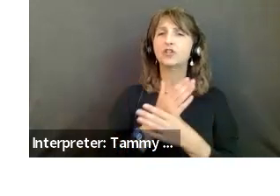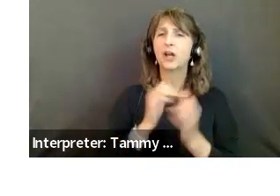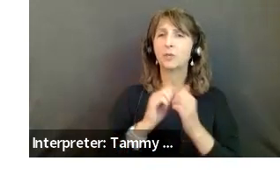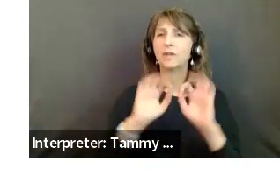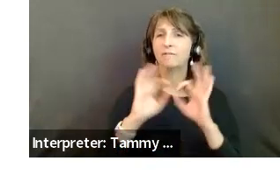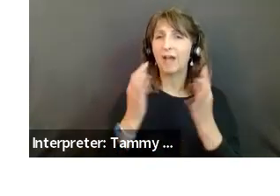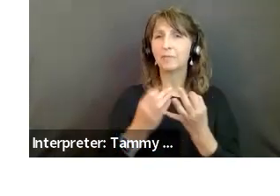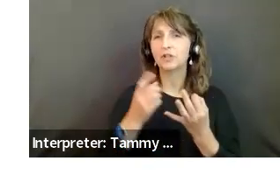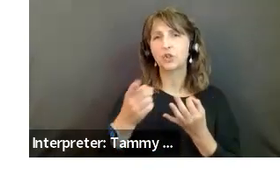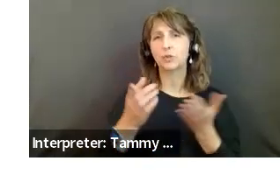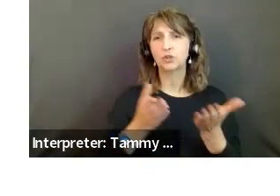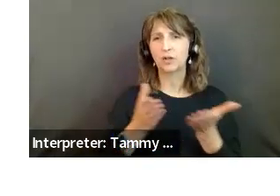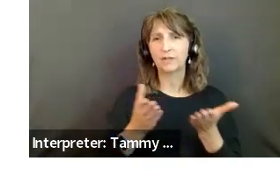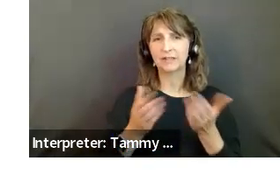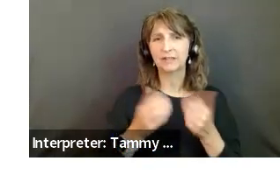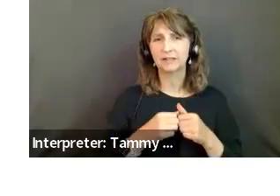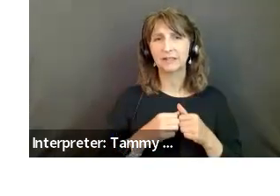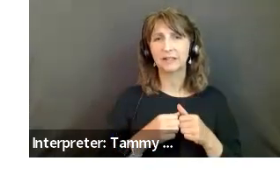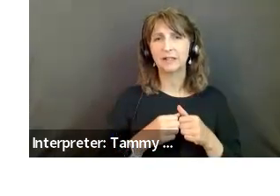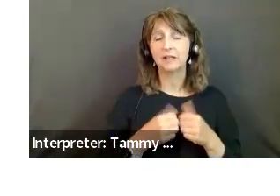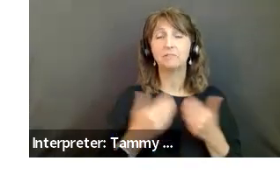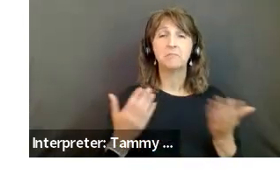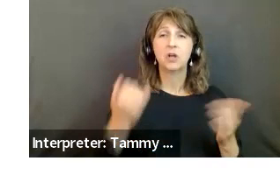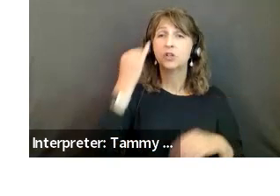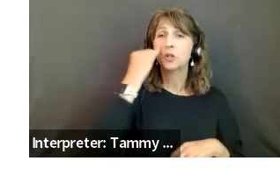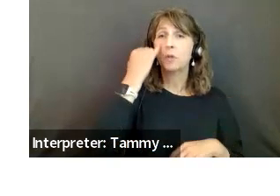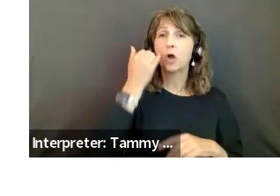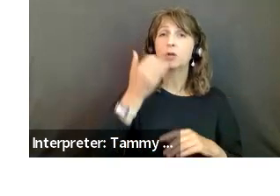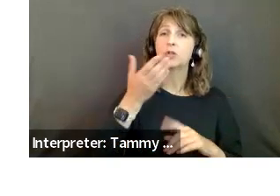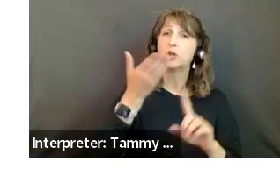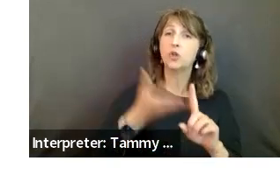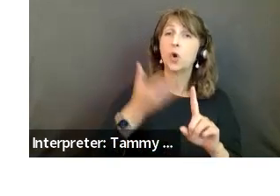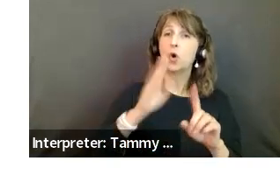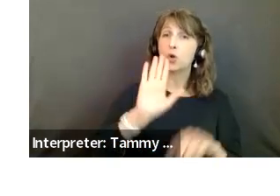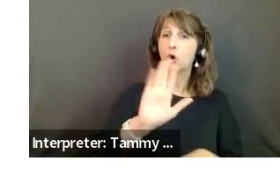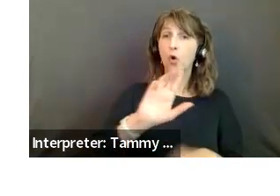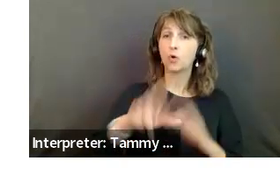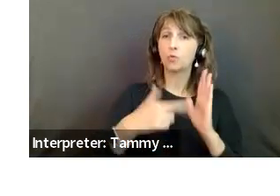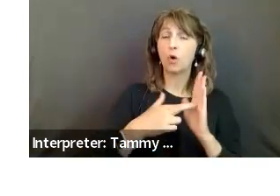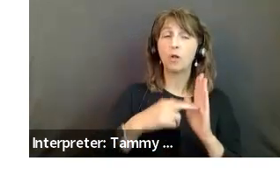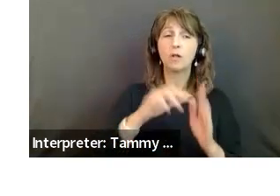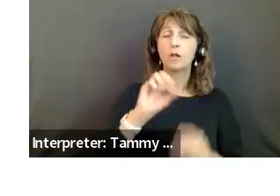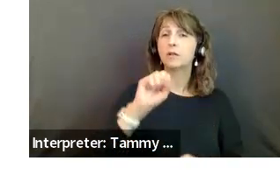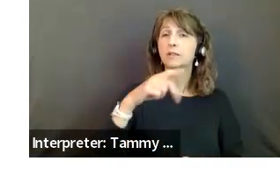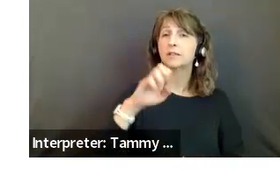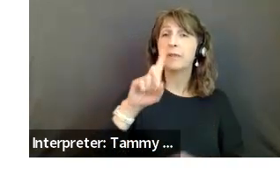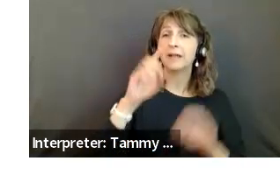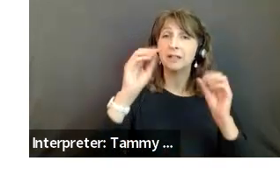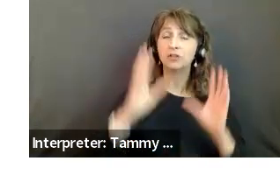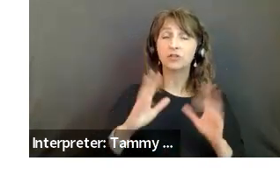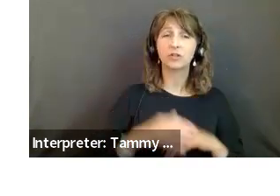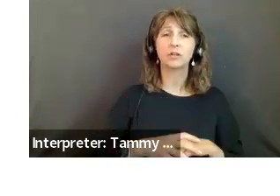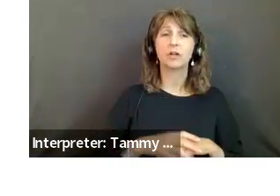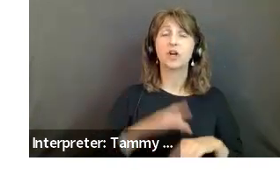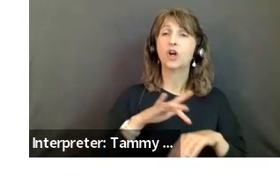service. So whether you're a SPED teacher or a general ed teacher, or you're working in early childhood, or